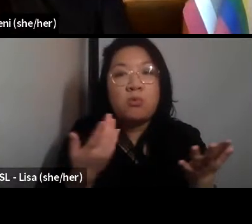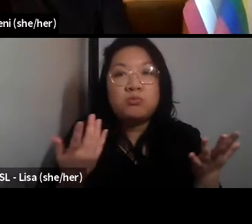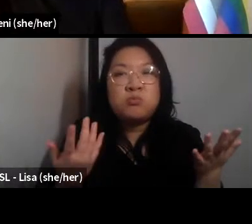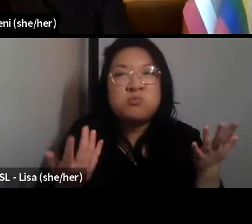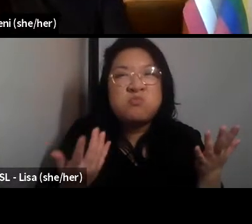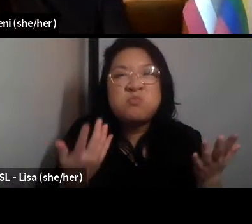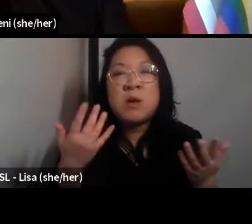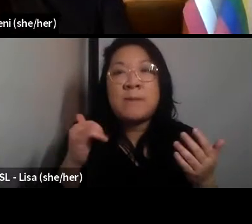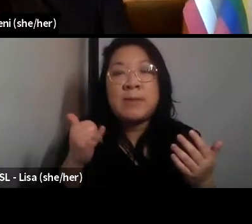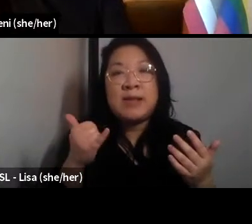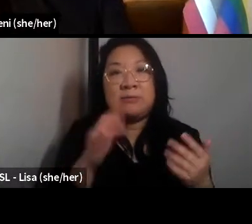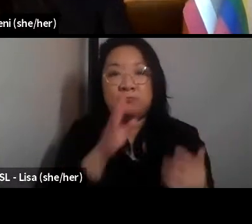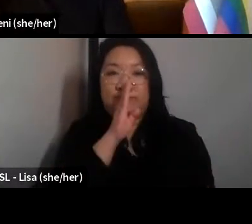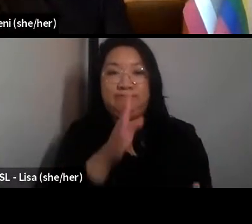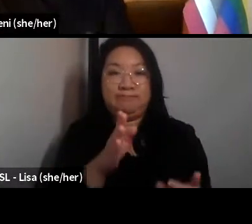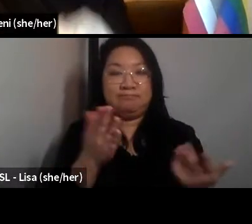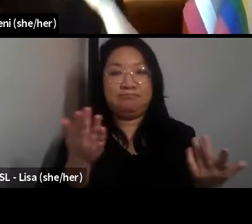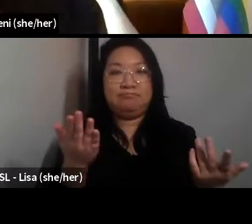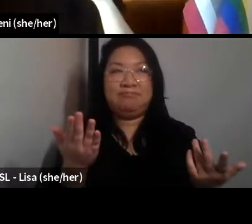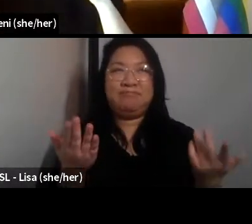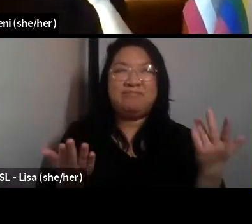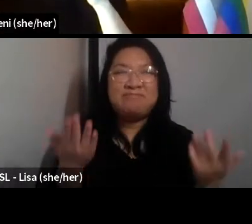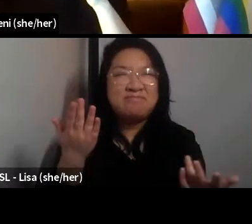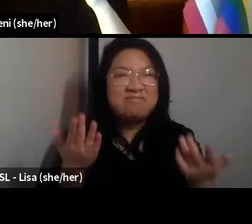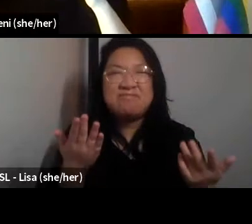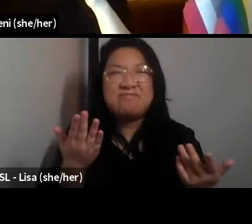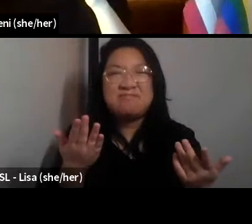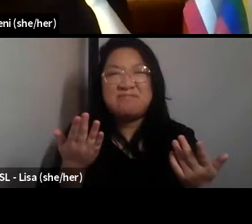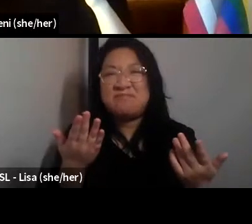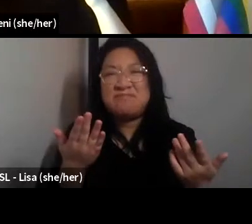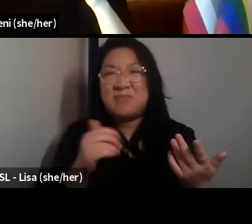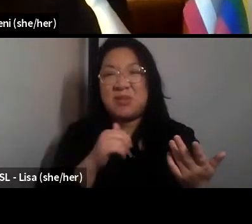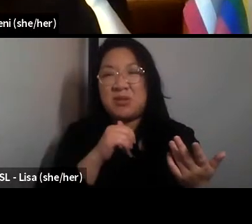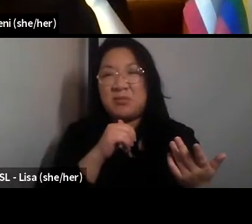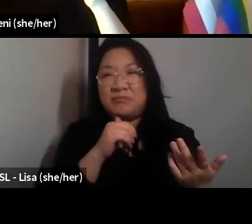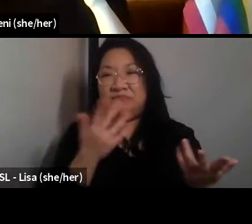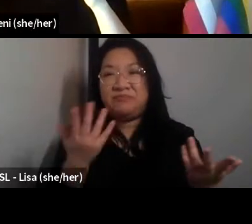maybe heteroromantic, and it's kind of, they're on the base level, they're not at the